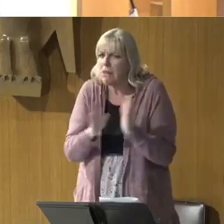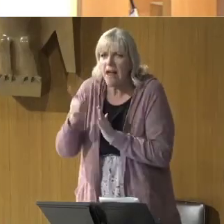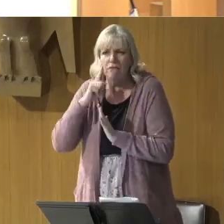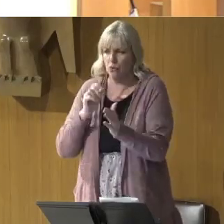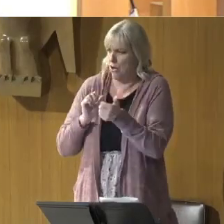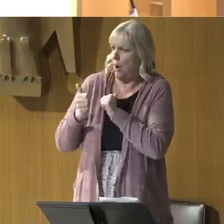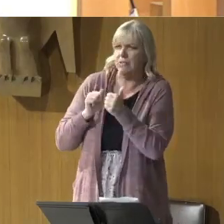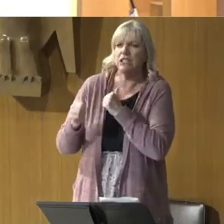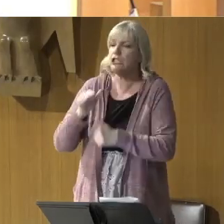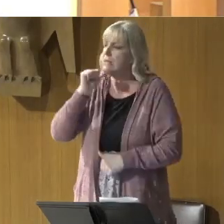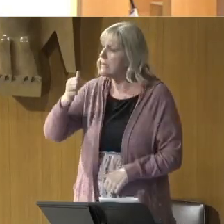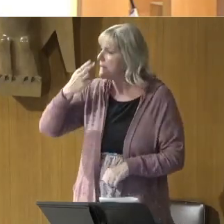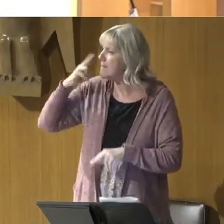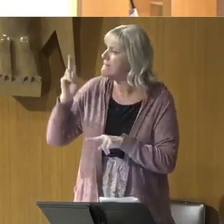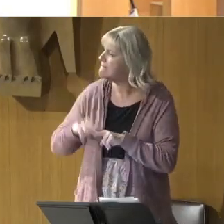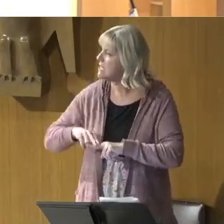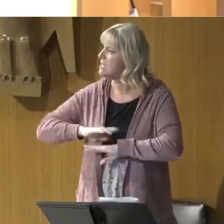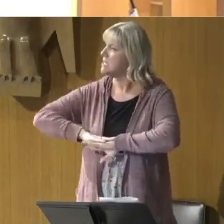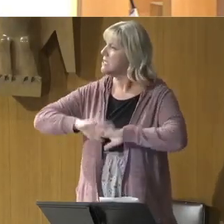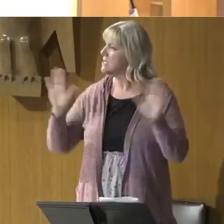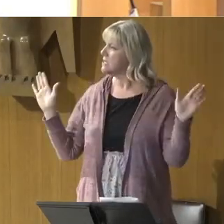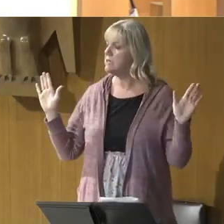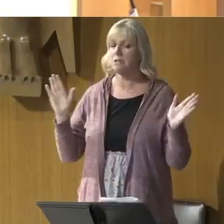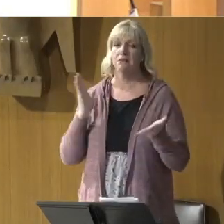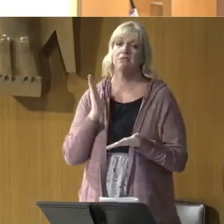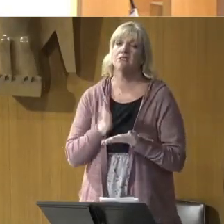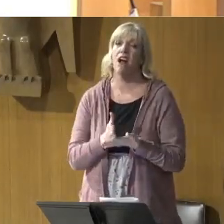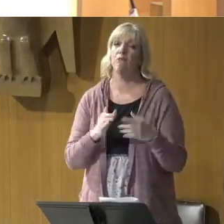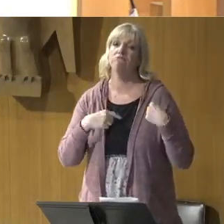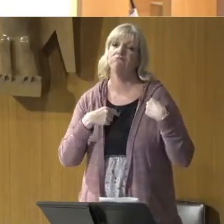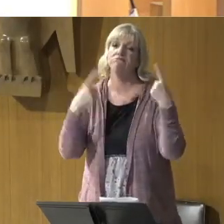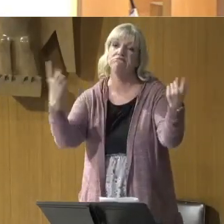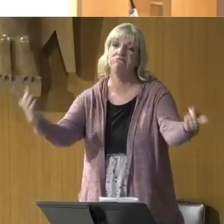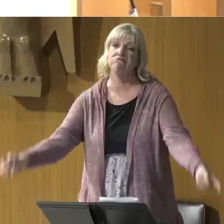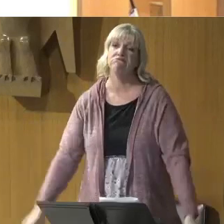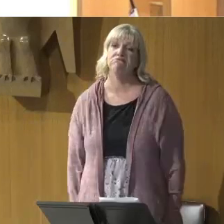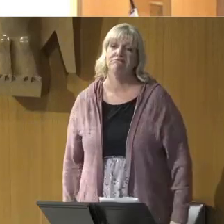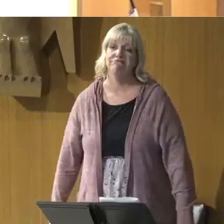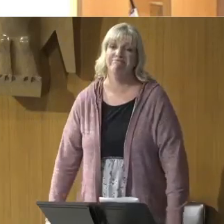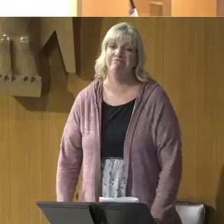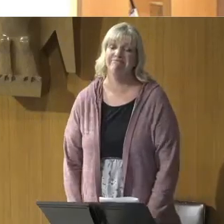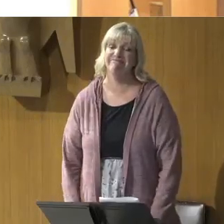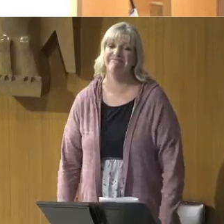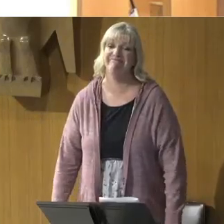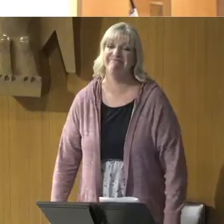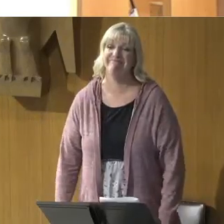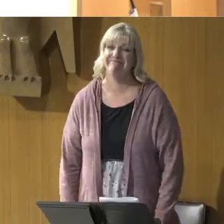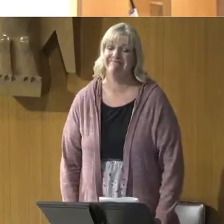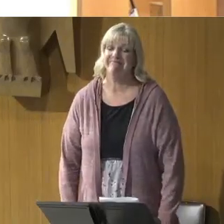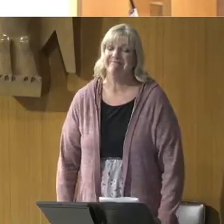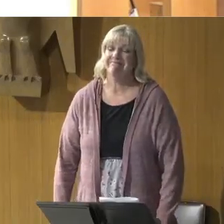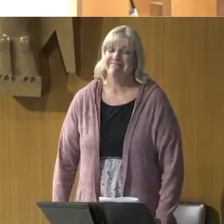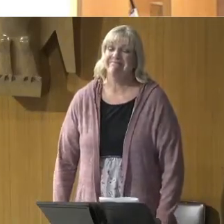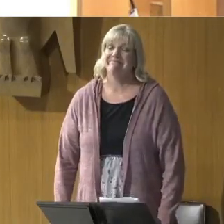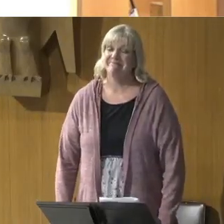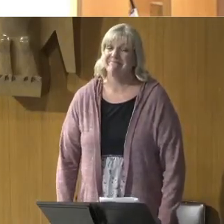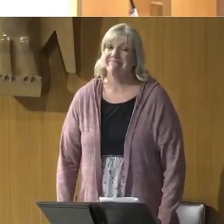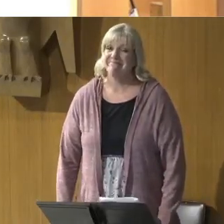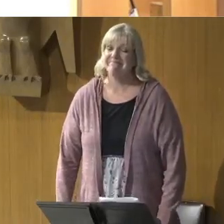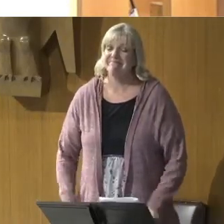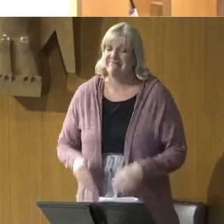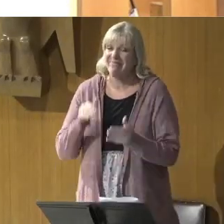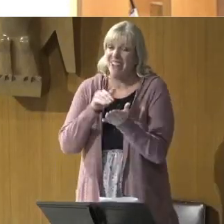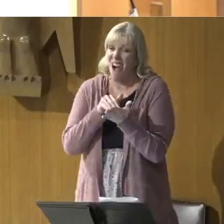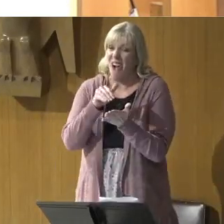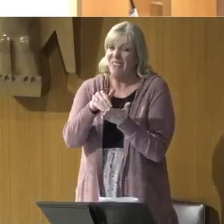It isn't fun anymore. And she has not opened Lumosity since. One of the most frequent themes in